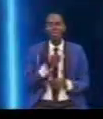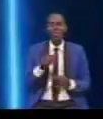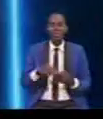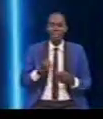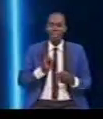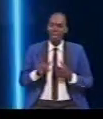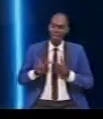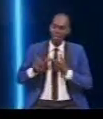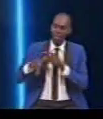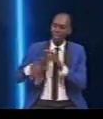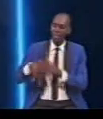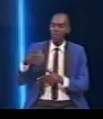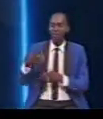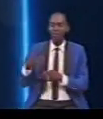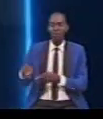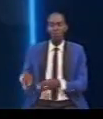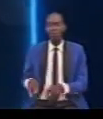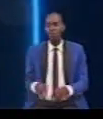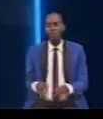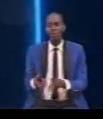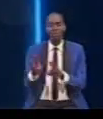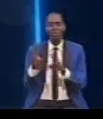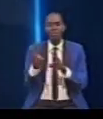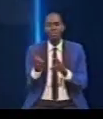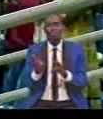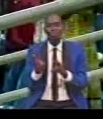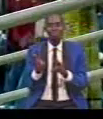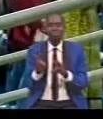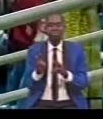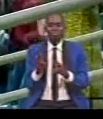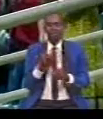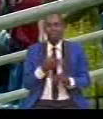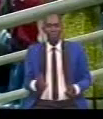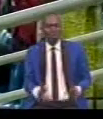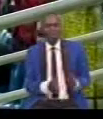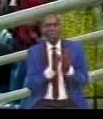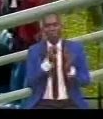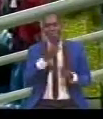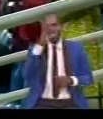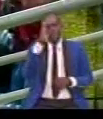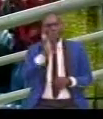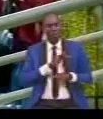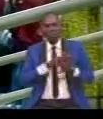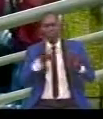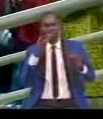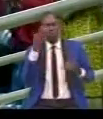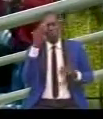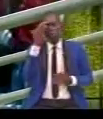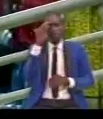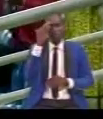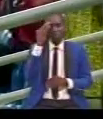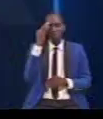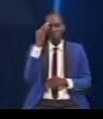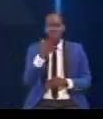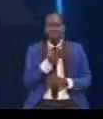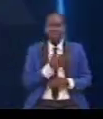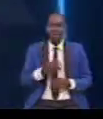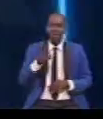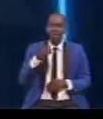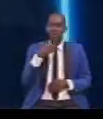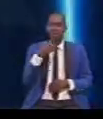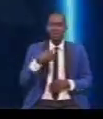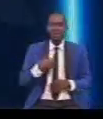And just when I ran out of the road, I met a man I didn't know, and